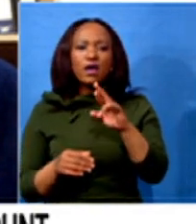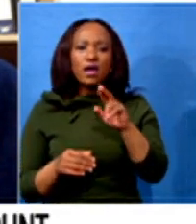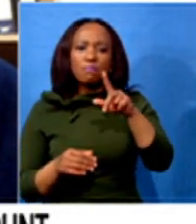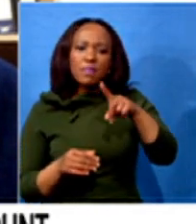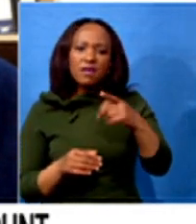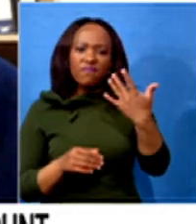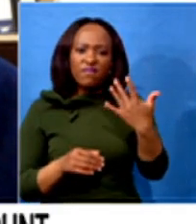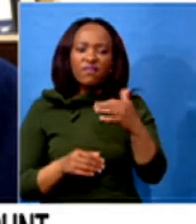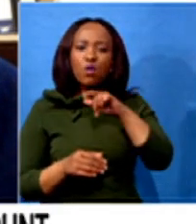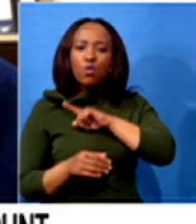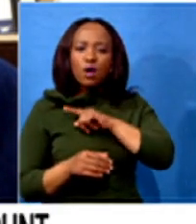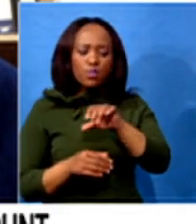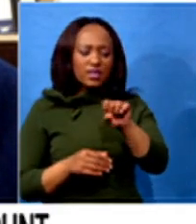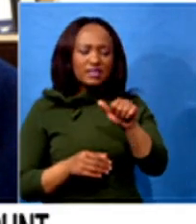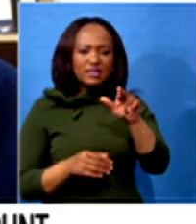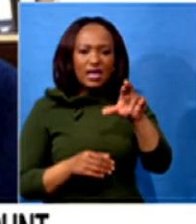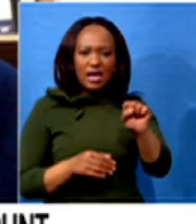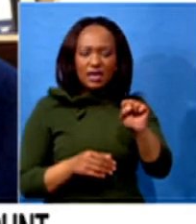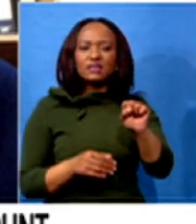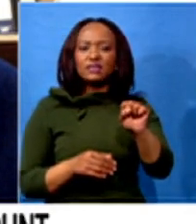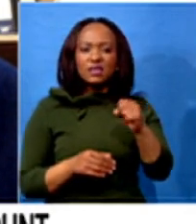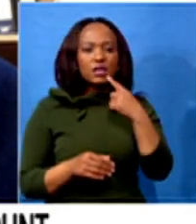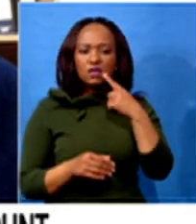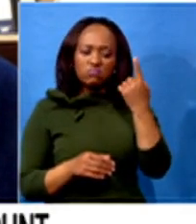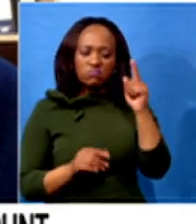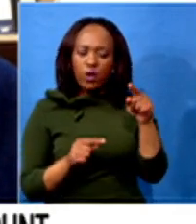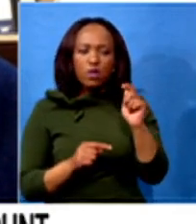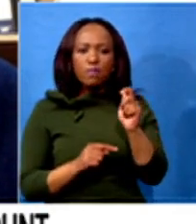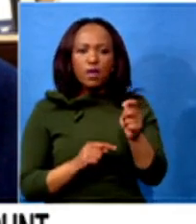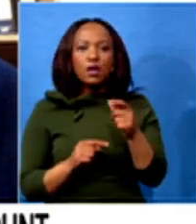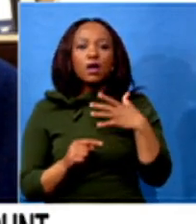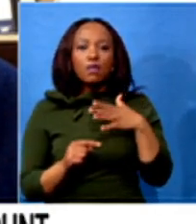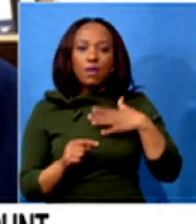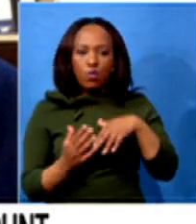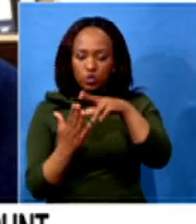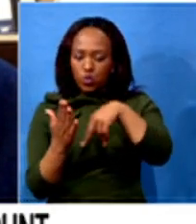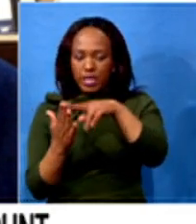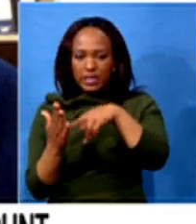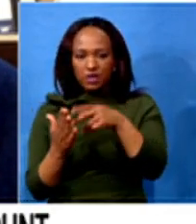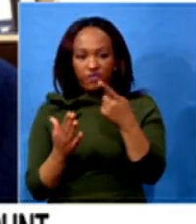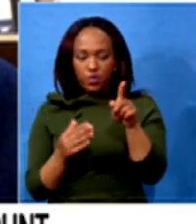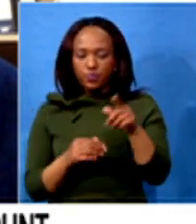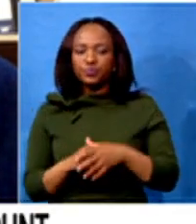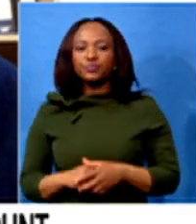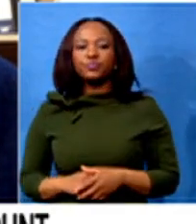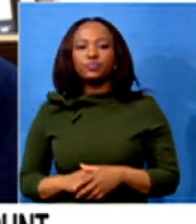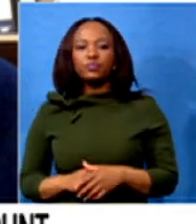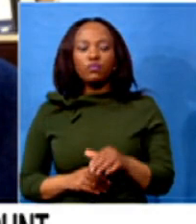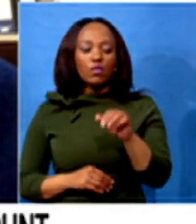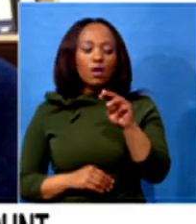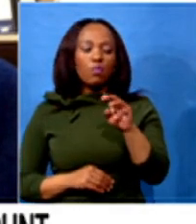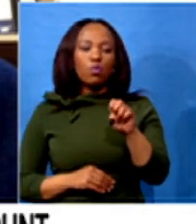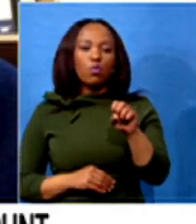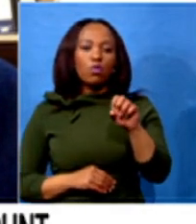appears on the SAR system or something to that effect. Let me read a few of those for you. Don't take my word for it. Muzmuz says,